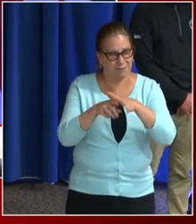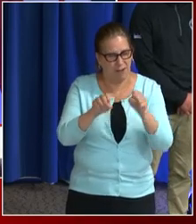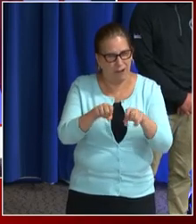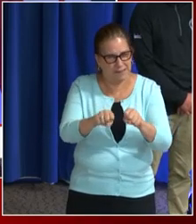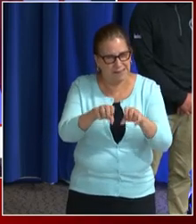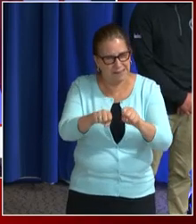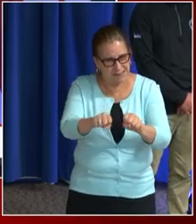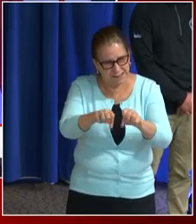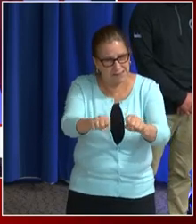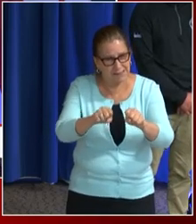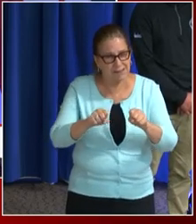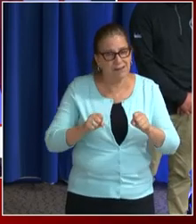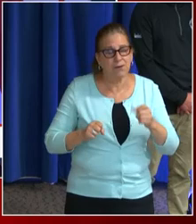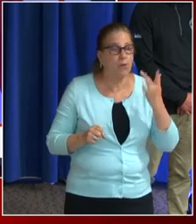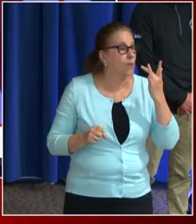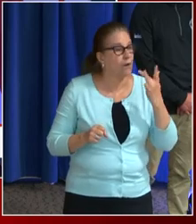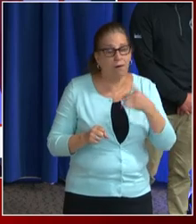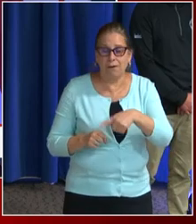curfew.